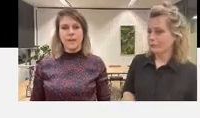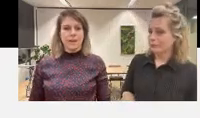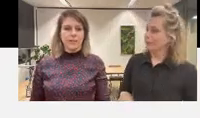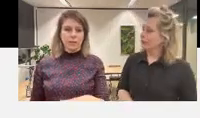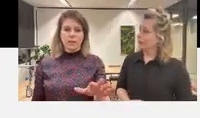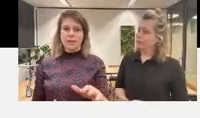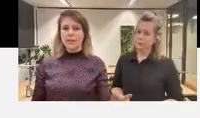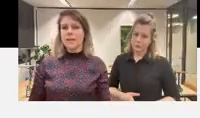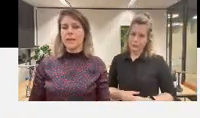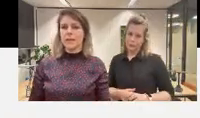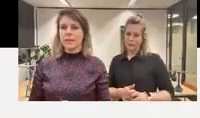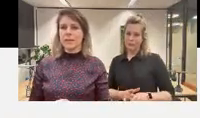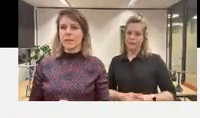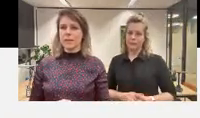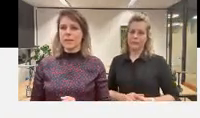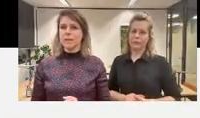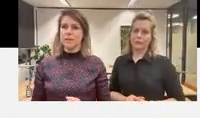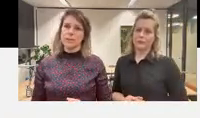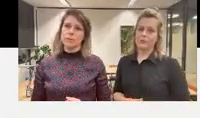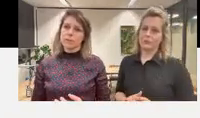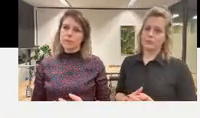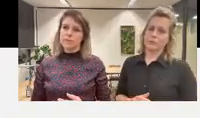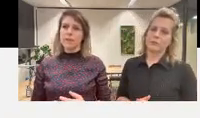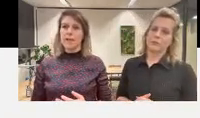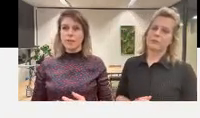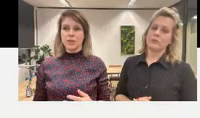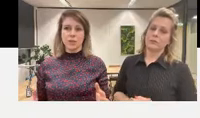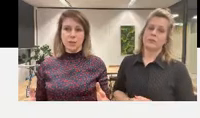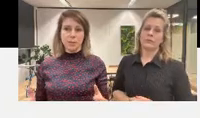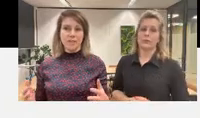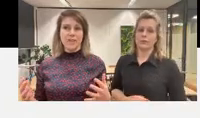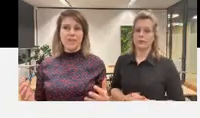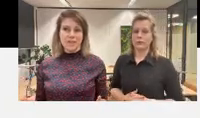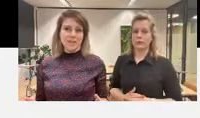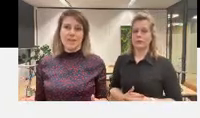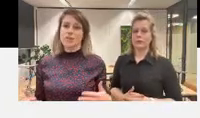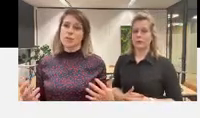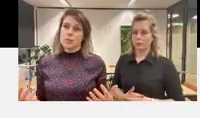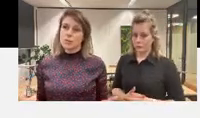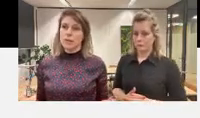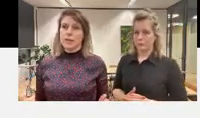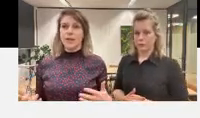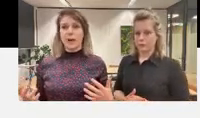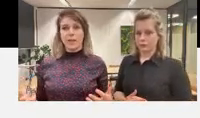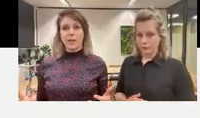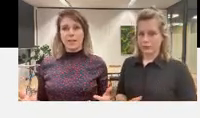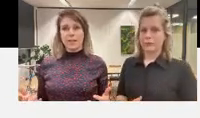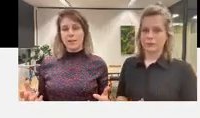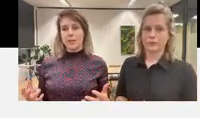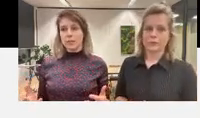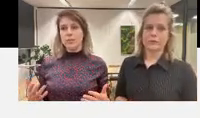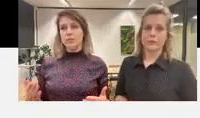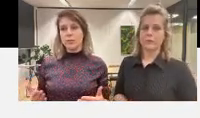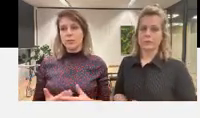Yes, and Van Minnen discovered that the therapeutic relationship is assessed as good by the